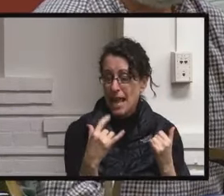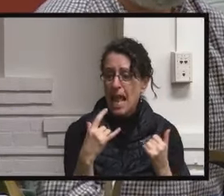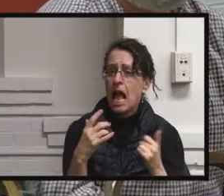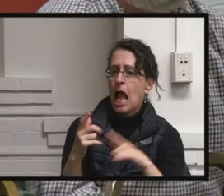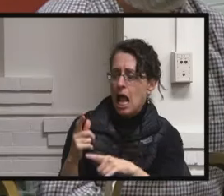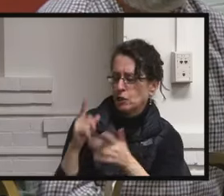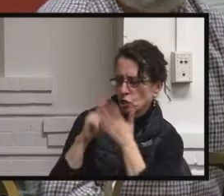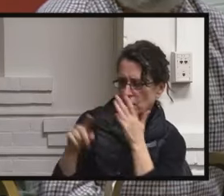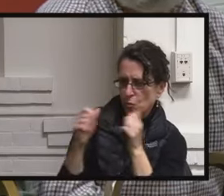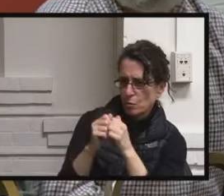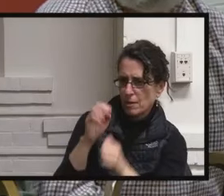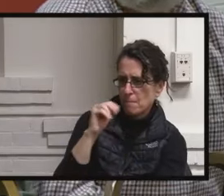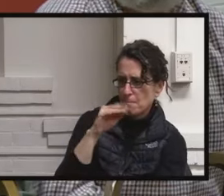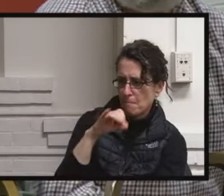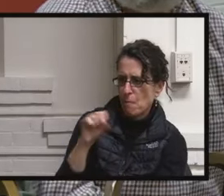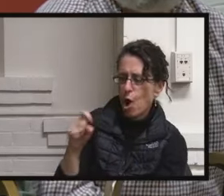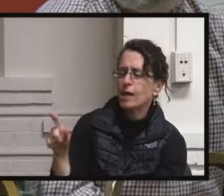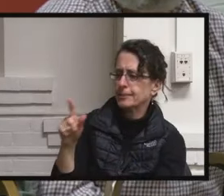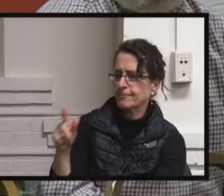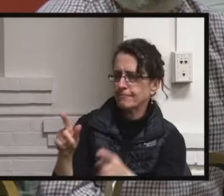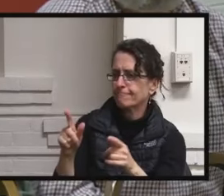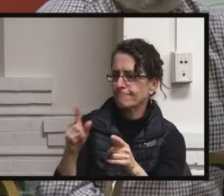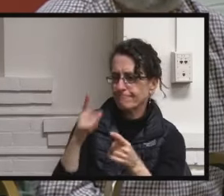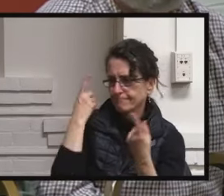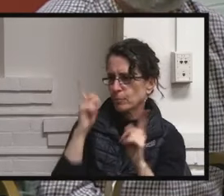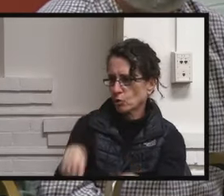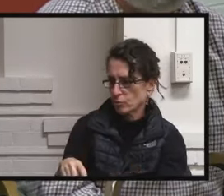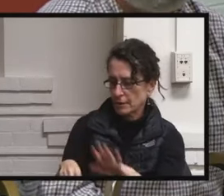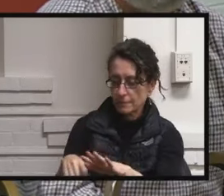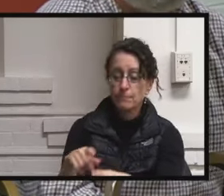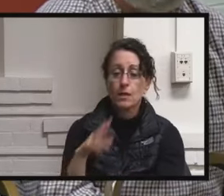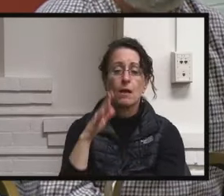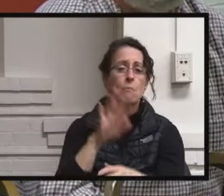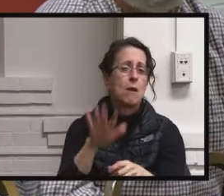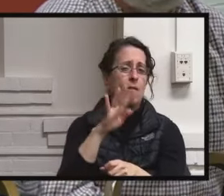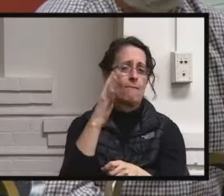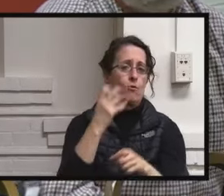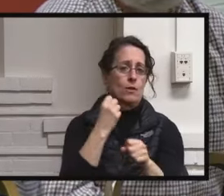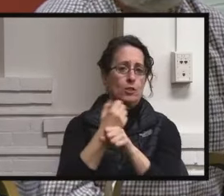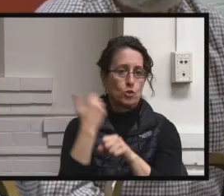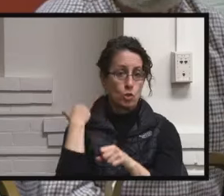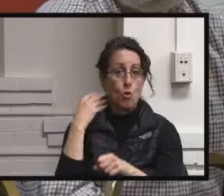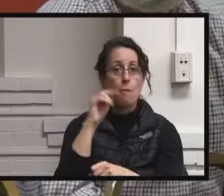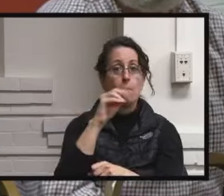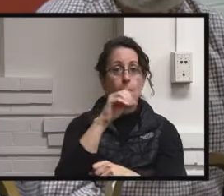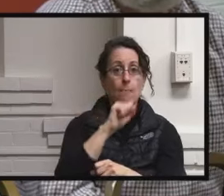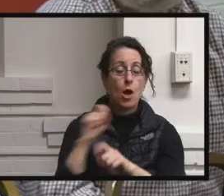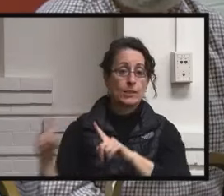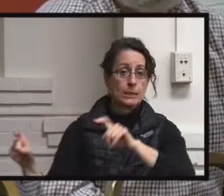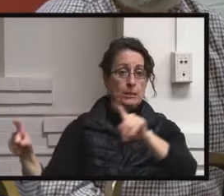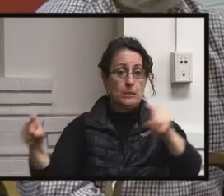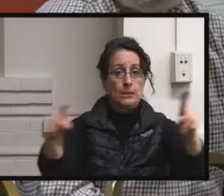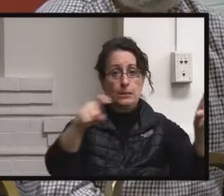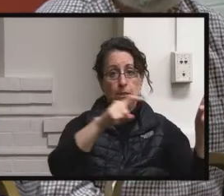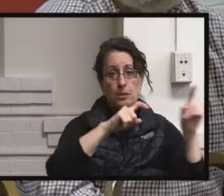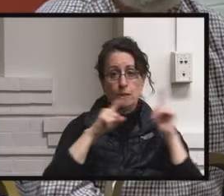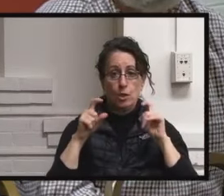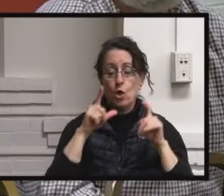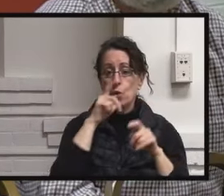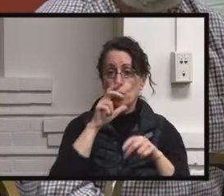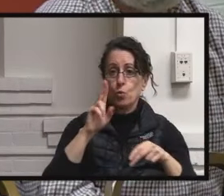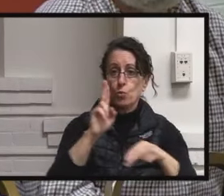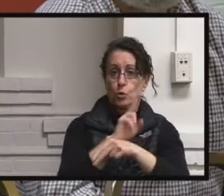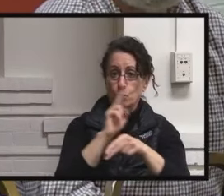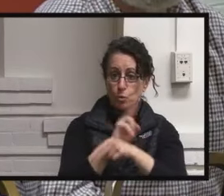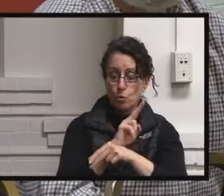Kaler in just about 4 years ago, December of 2011, he did a survey of the people using the Fairground